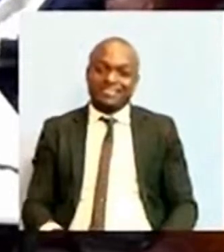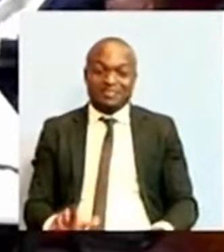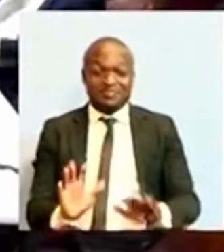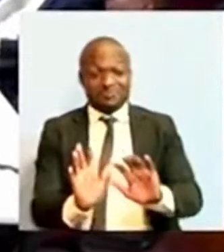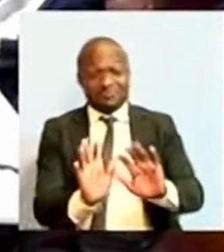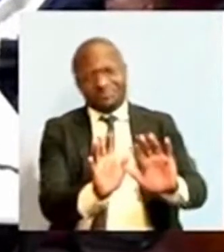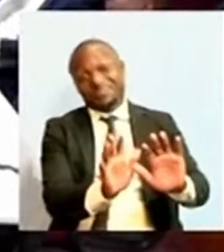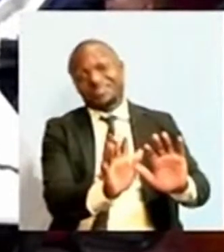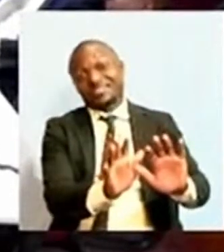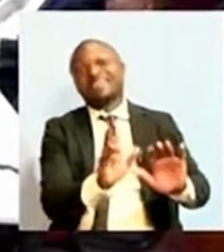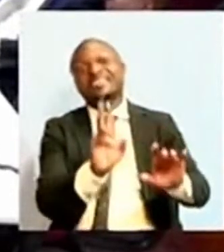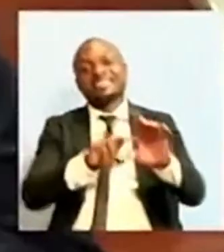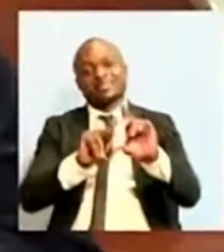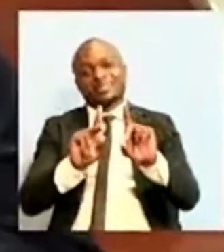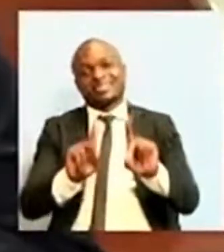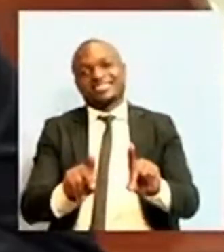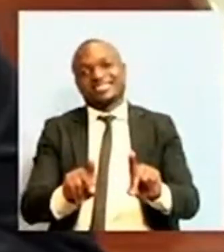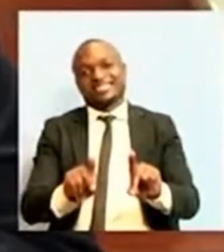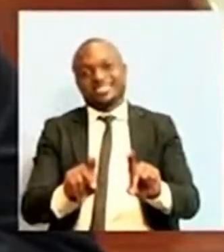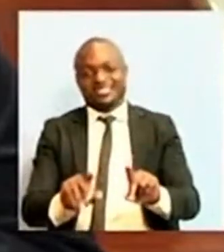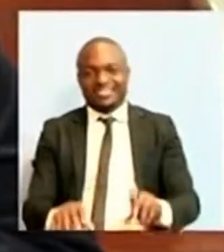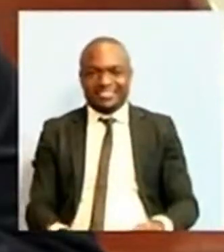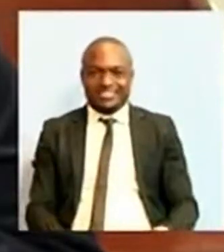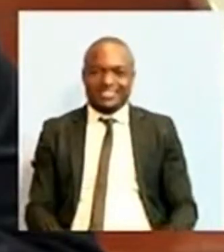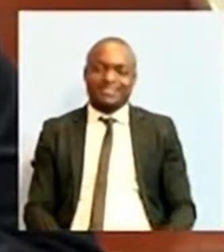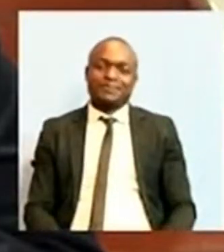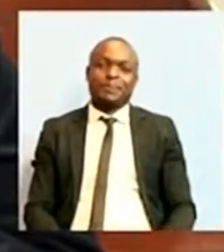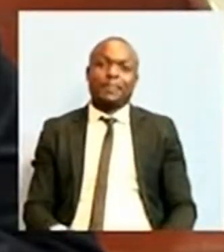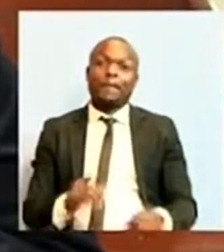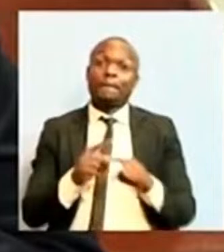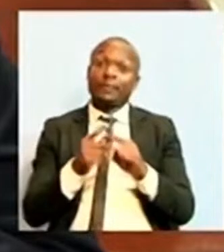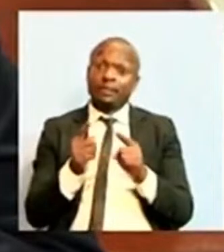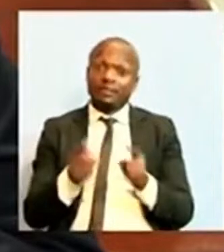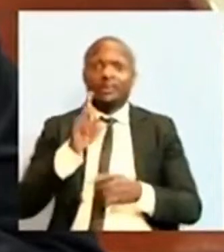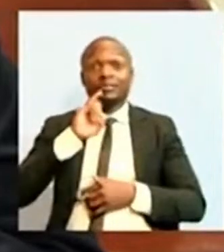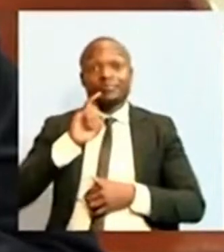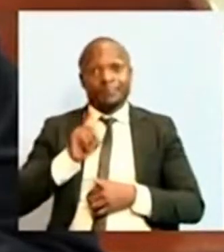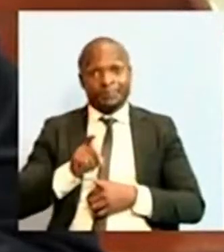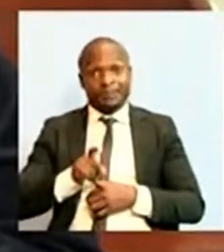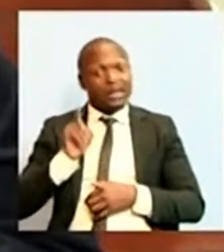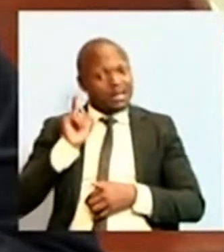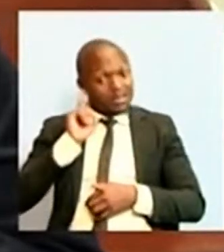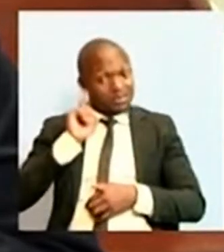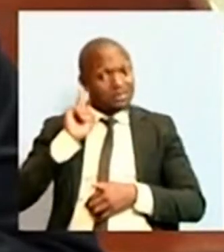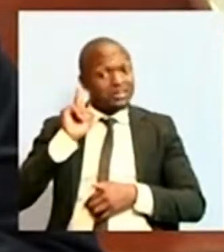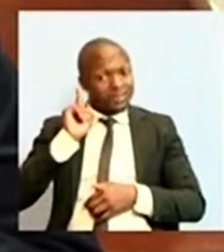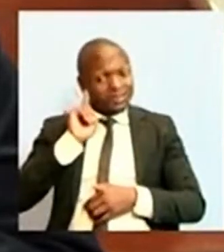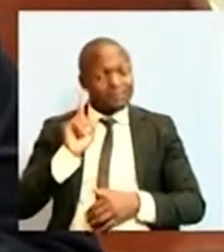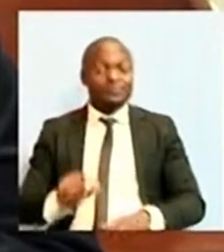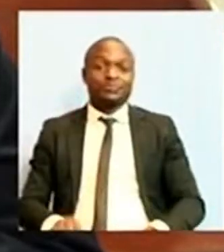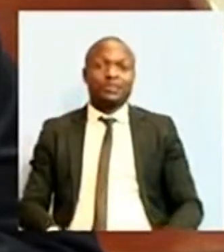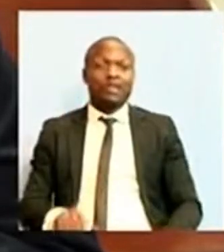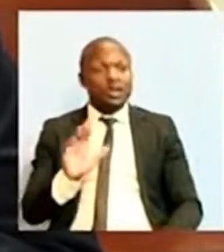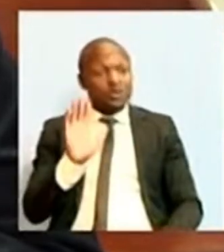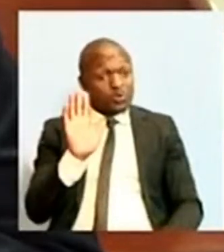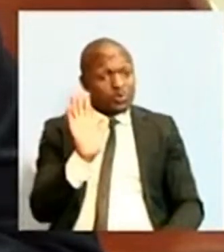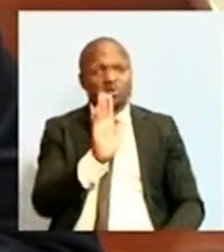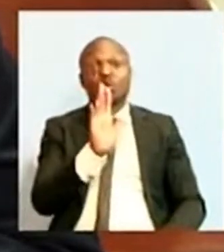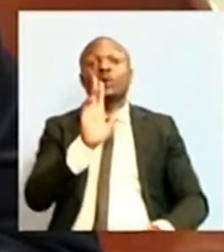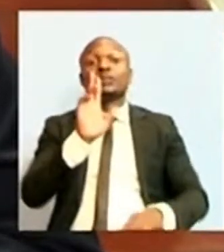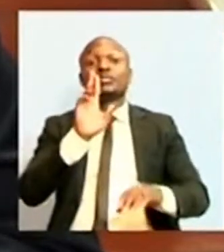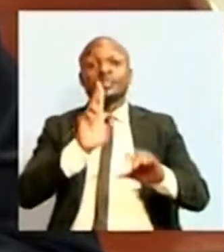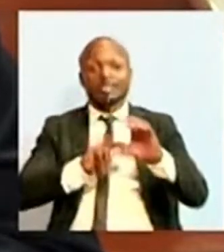that to the chairperson. But you should be hearing from your